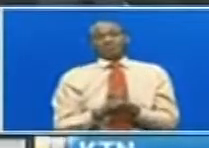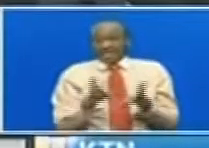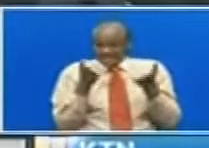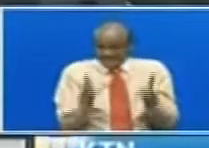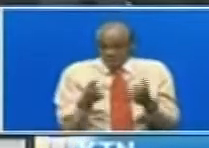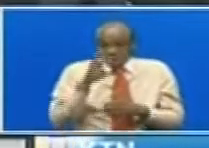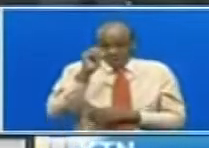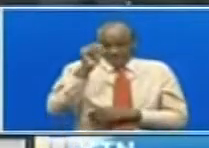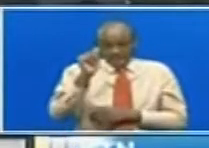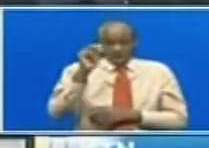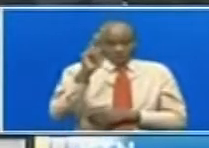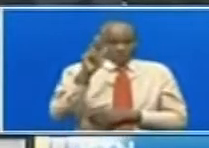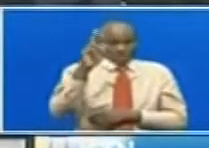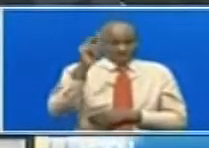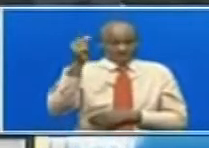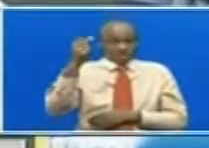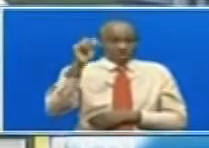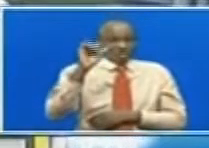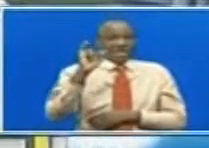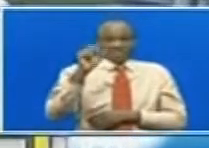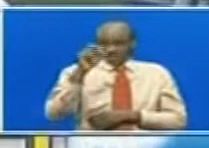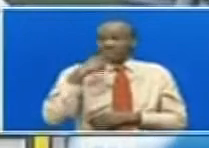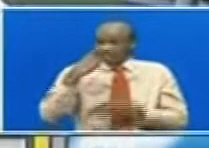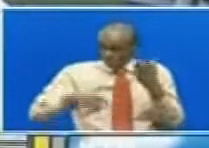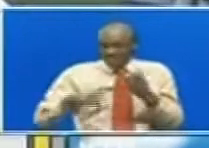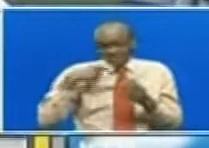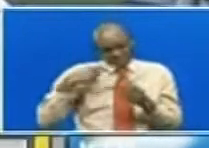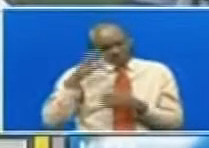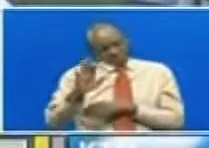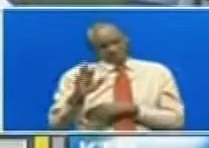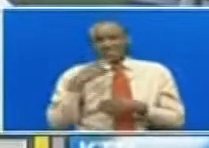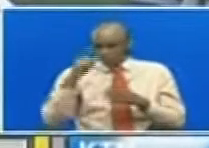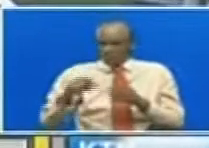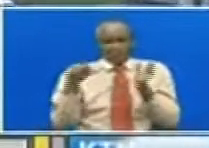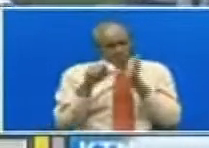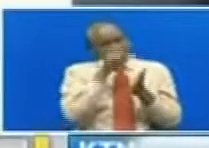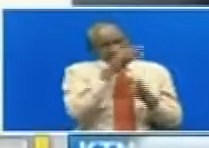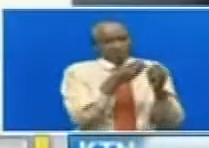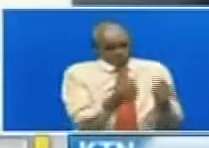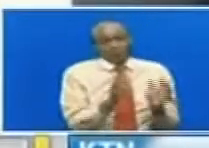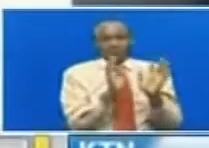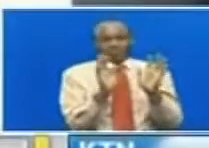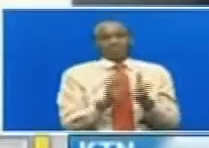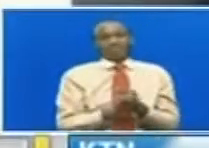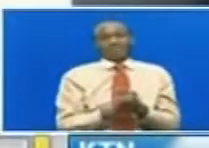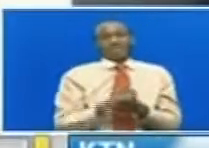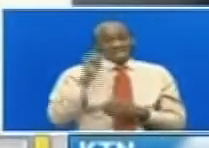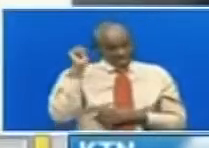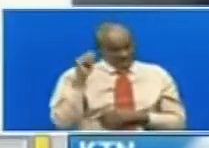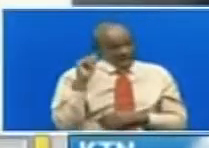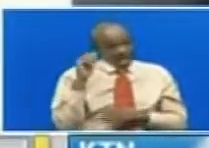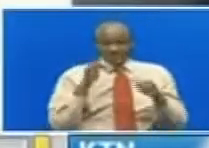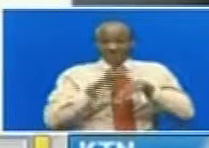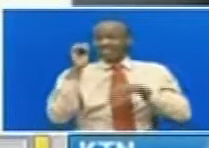However, the Mauritian government has come out to reassure investors that there is limited exposure to the crisis in Mauritius. Kenya is not affected by this at